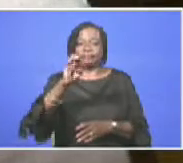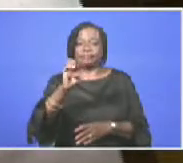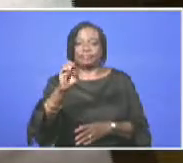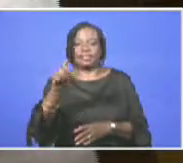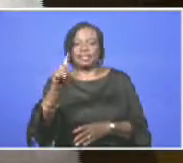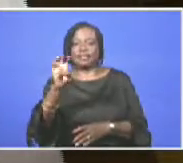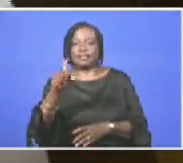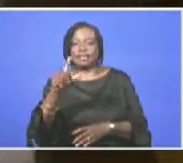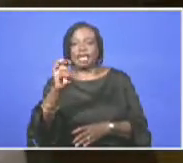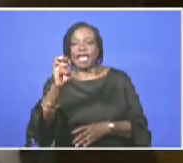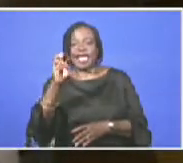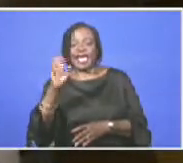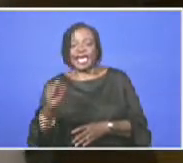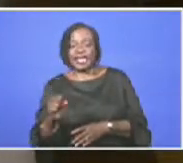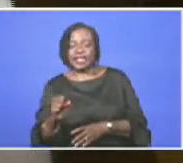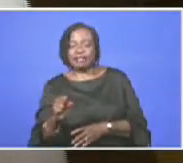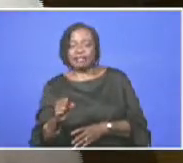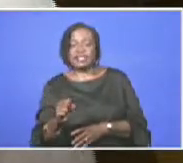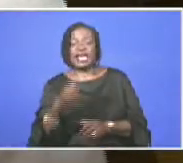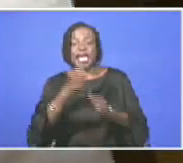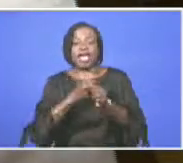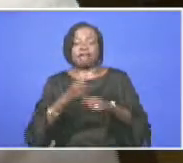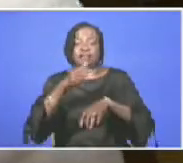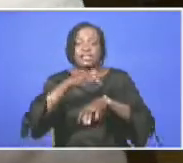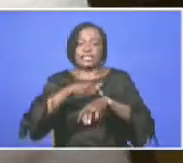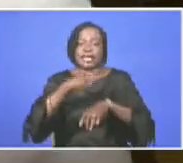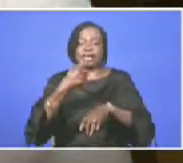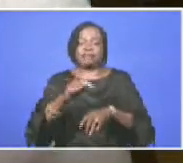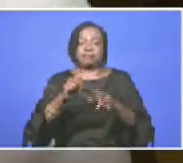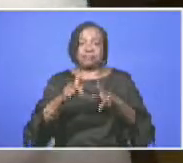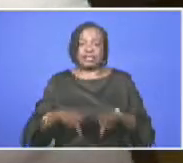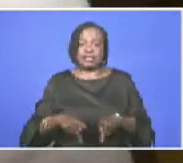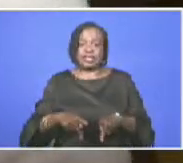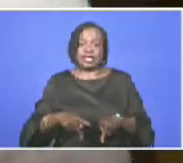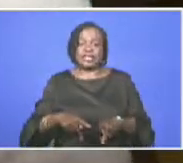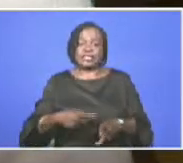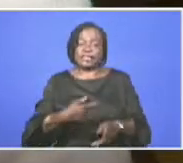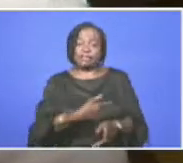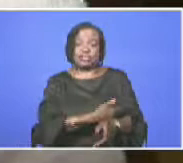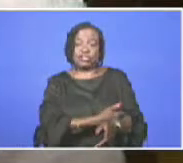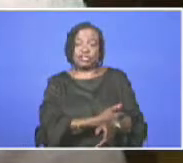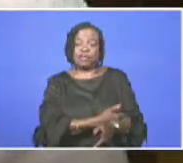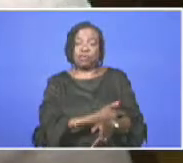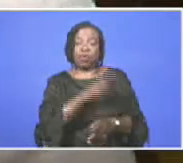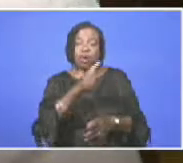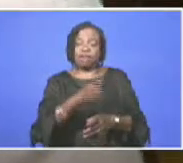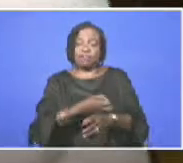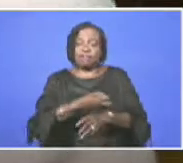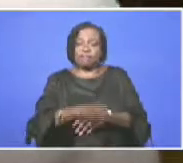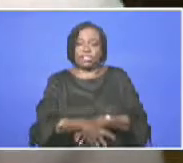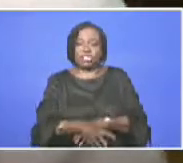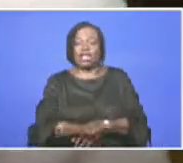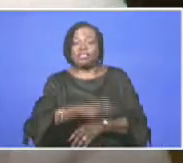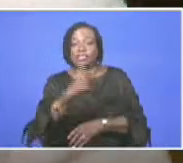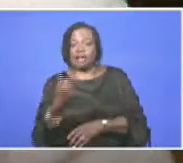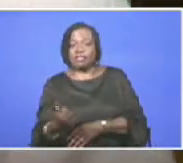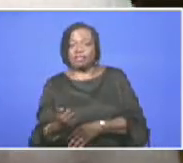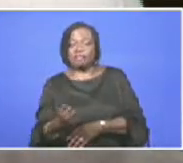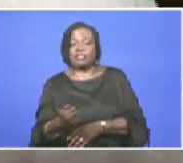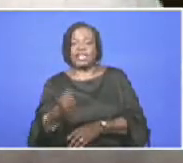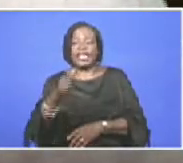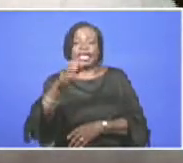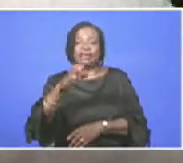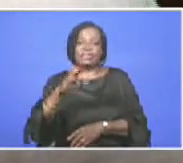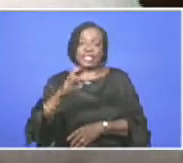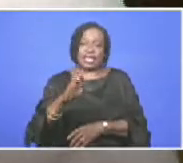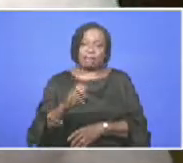time a person has an infusion, they have to have three needles. One for the flush, one for the actual infusion of the actual chemotherapy, and then one to